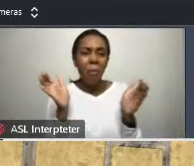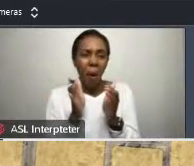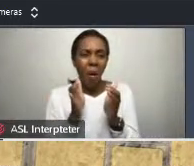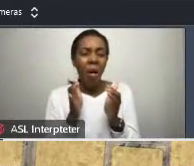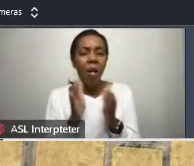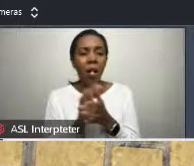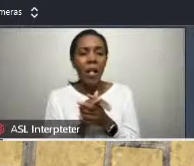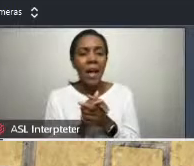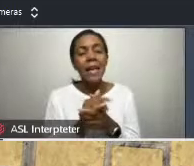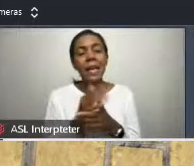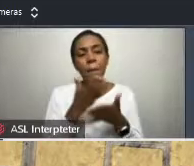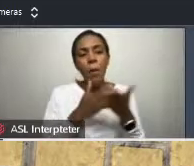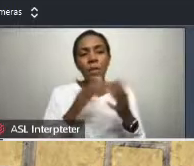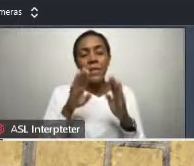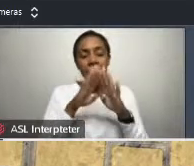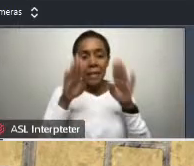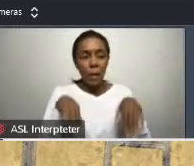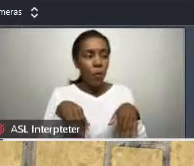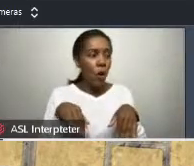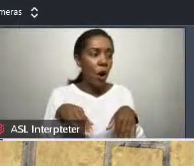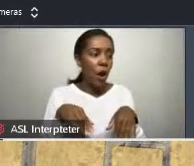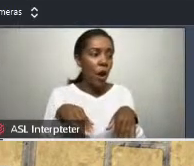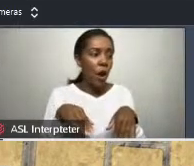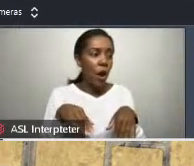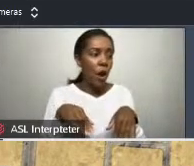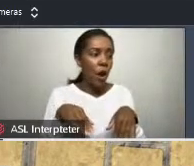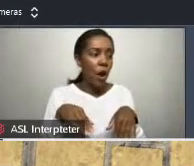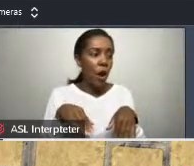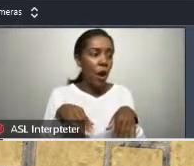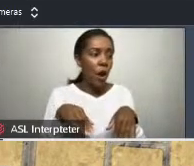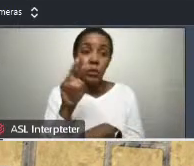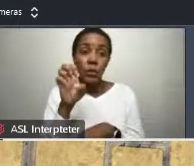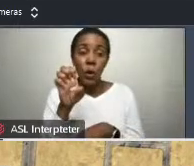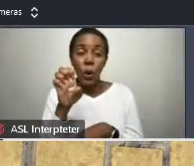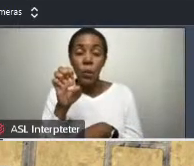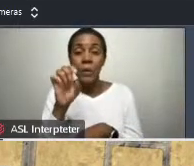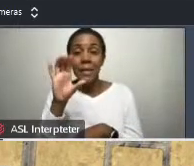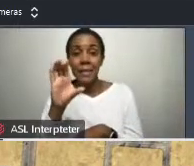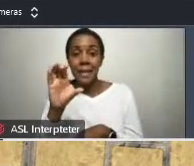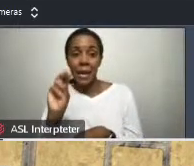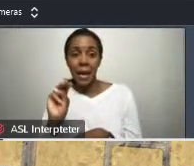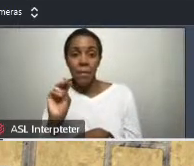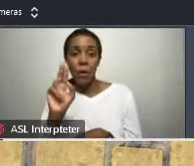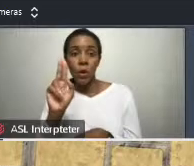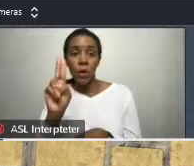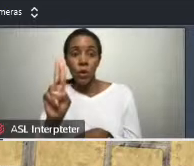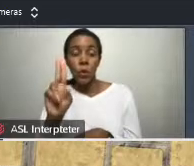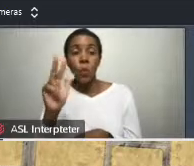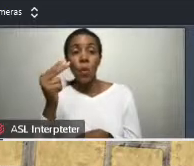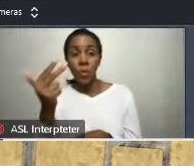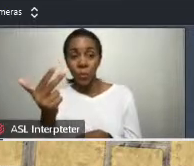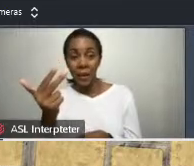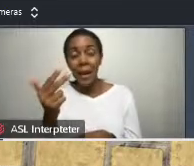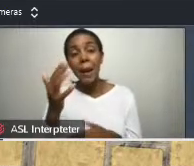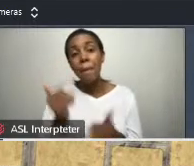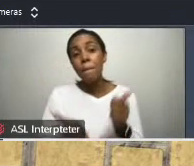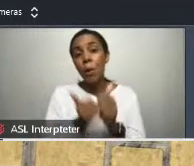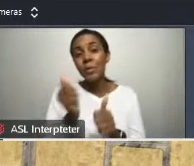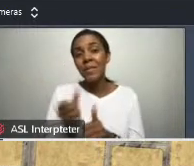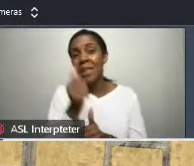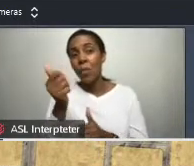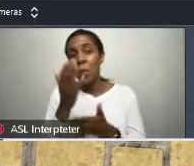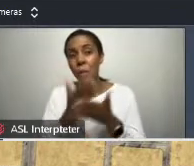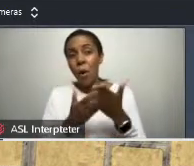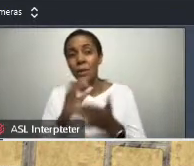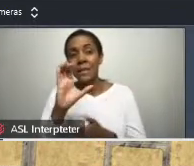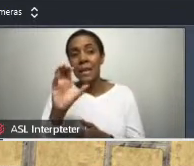this neighborhood anchor that is zoned CMU3. Much of the rest of it is zoned CMU1,